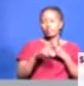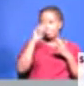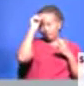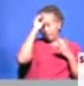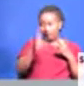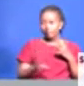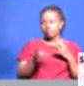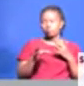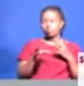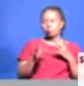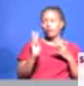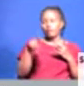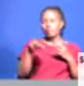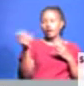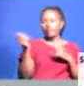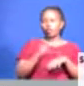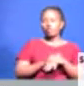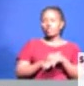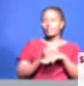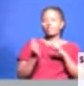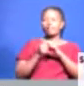Lomunokol of UDA garnered